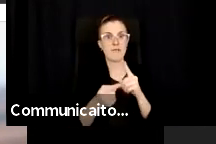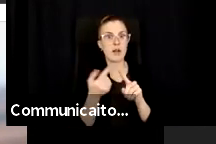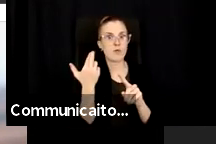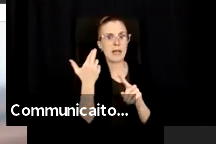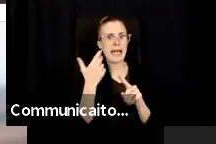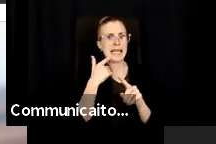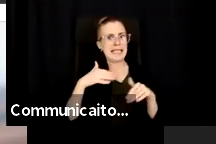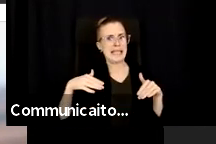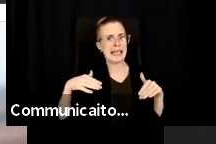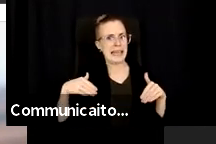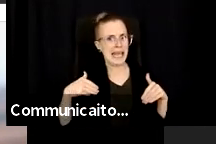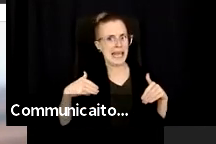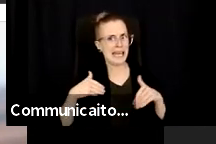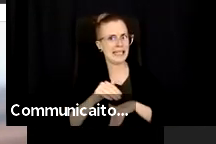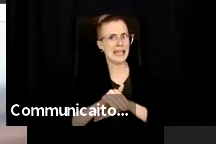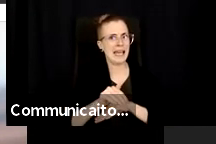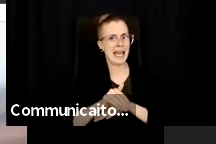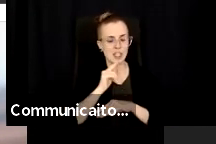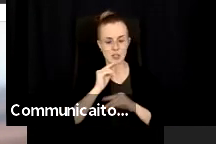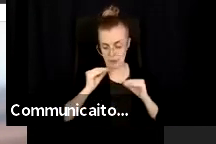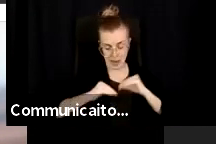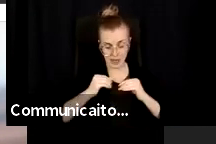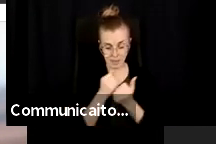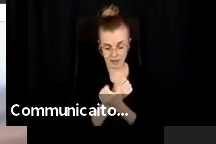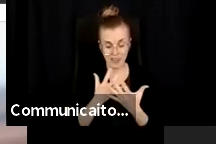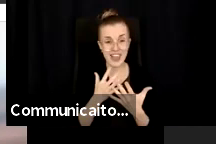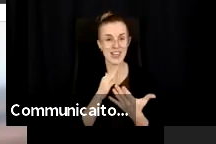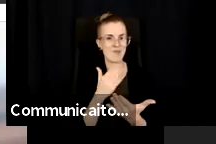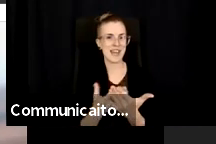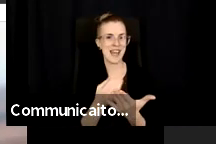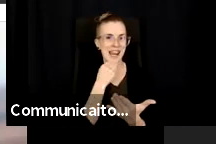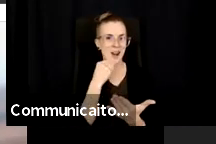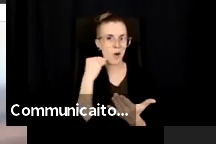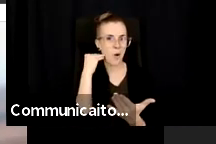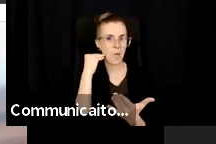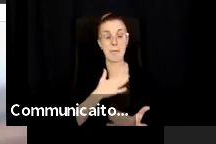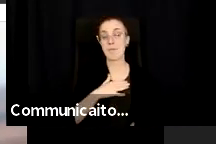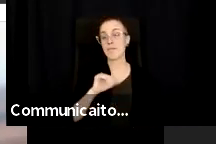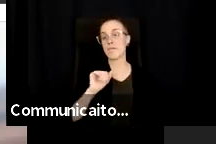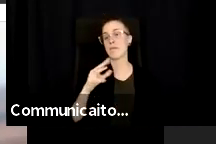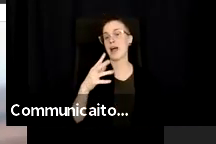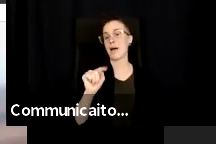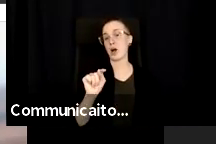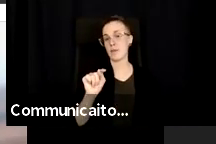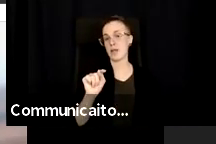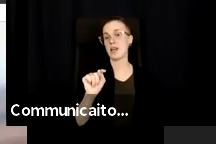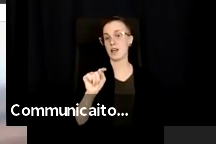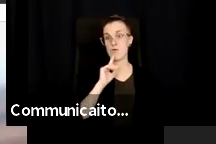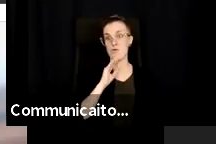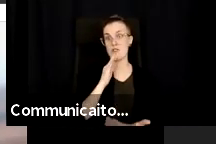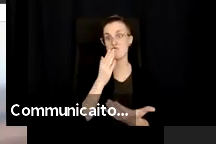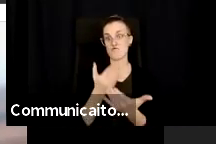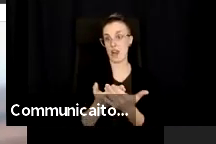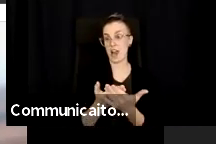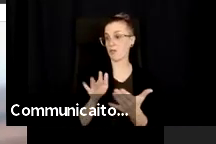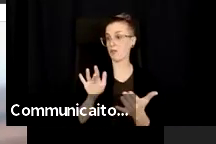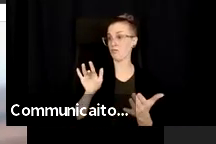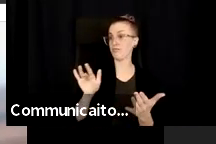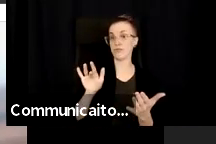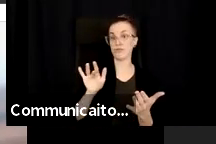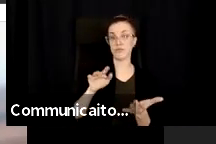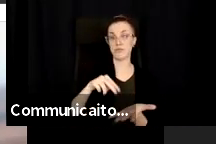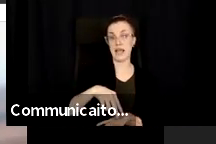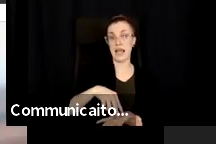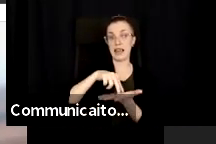our stuff and head home. We arrive at my apartment complex, press the elevator button, and wait. A